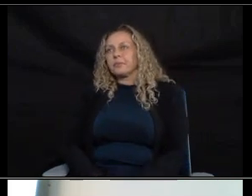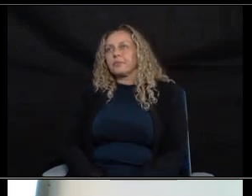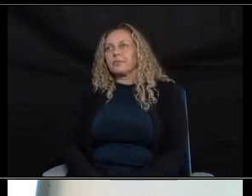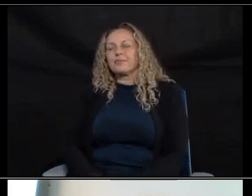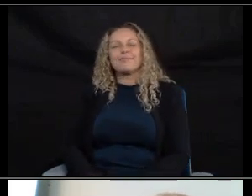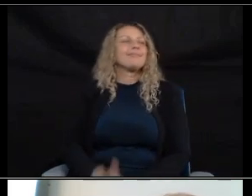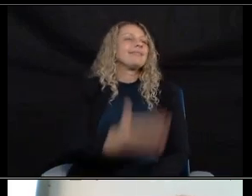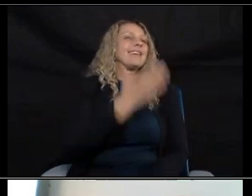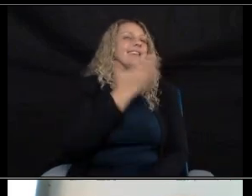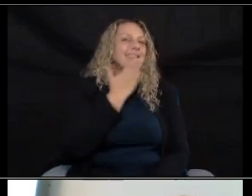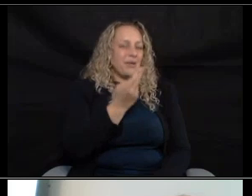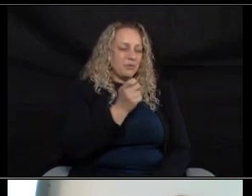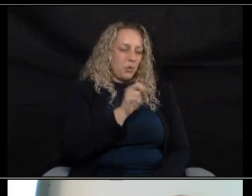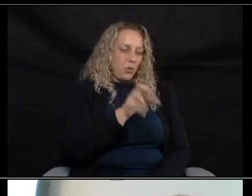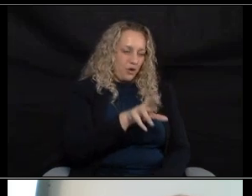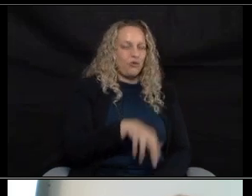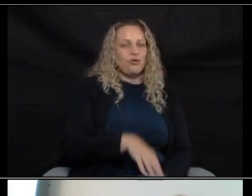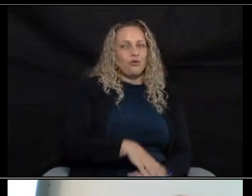Thank you, Ms. Sawyer.